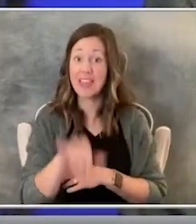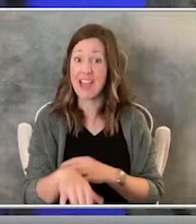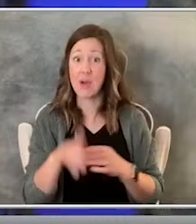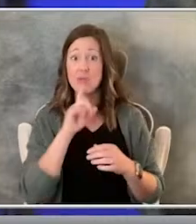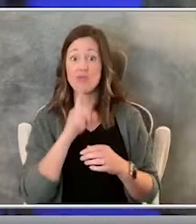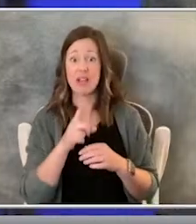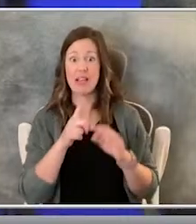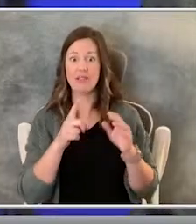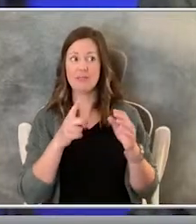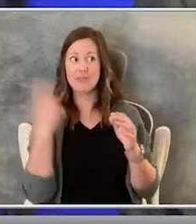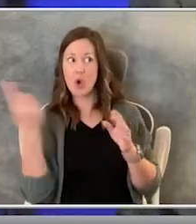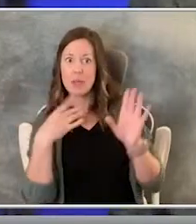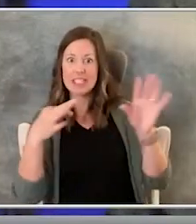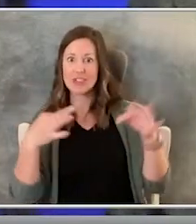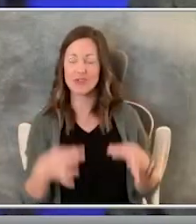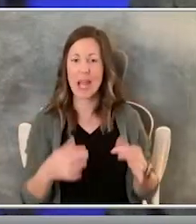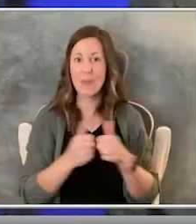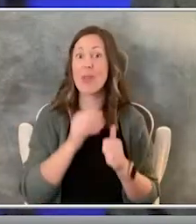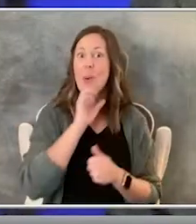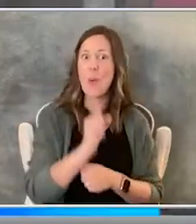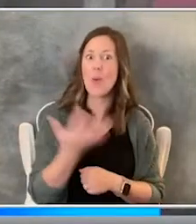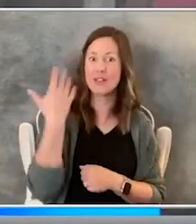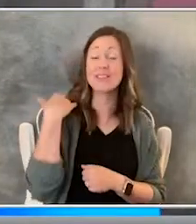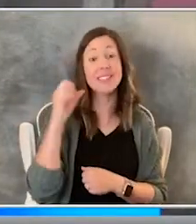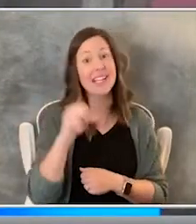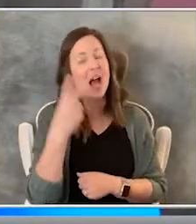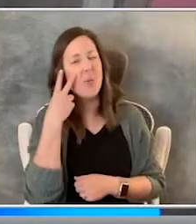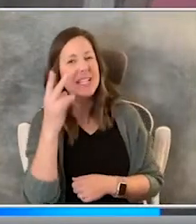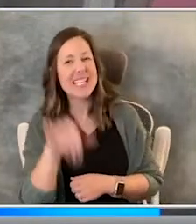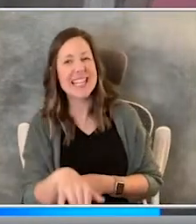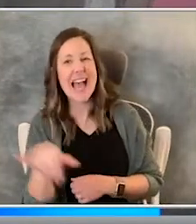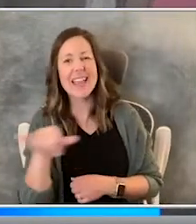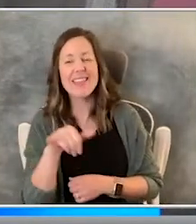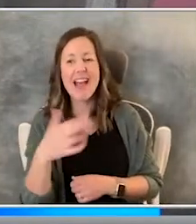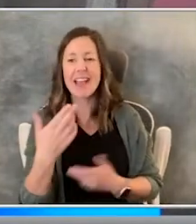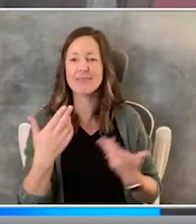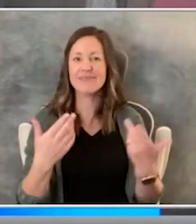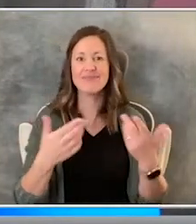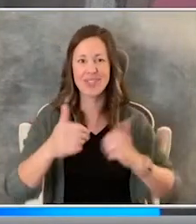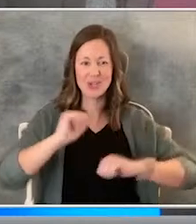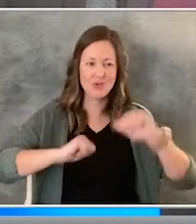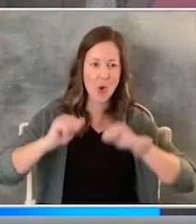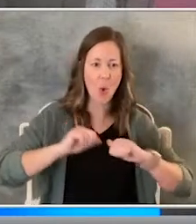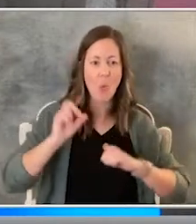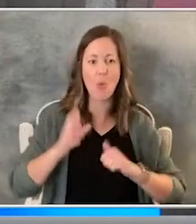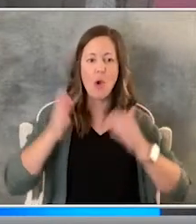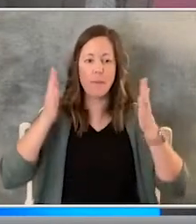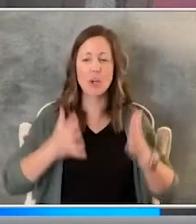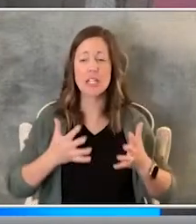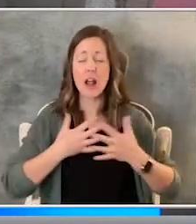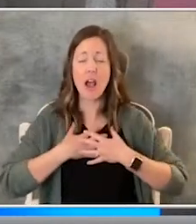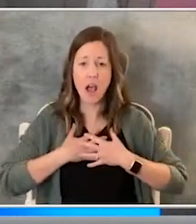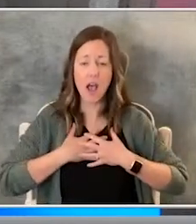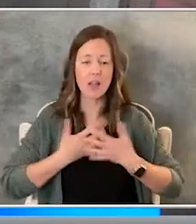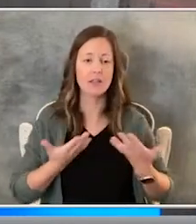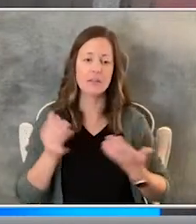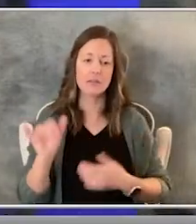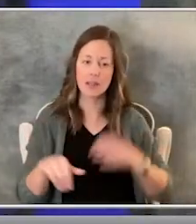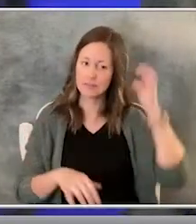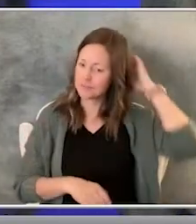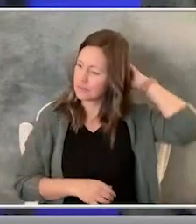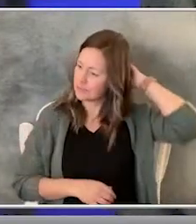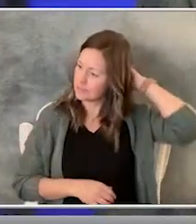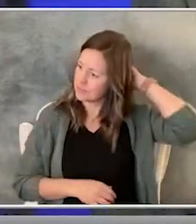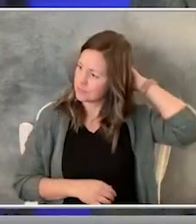are, we go in centimeters, so 200 centimeters. So, you know, they can